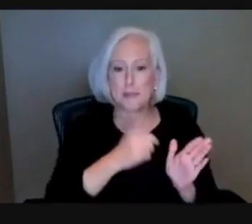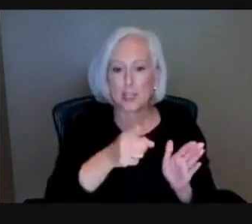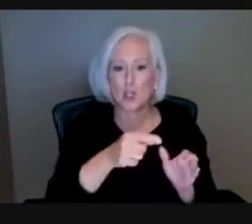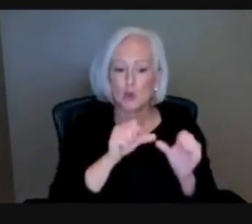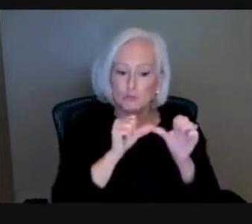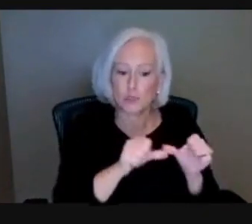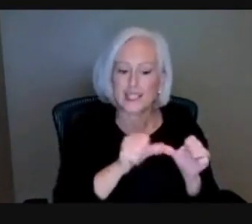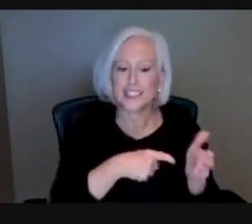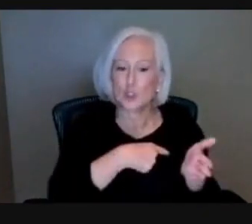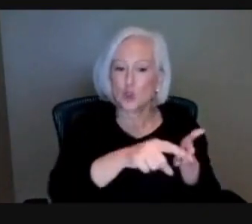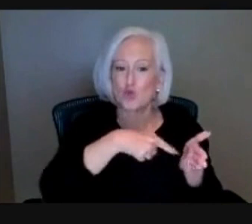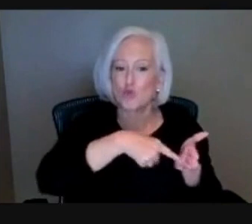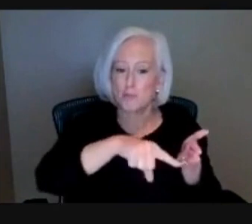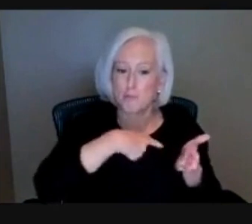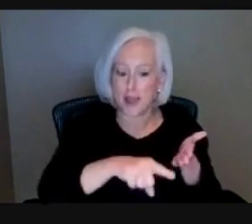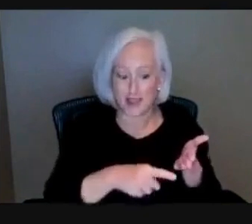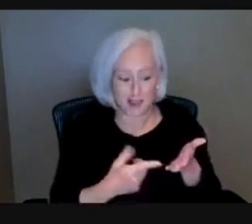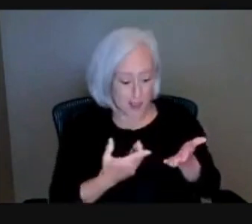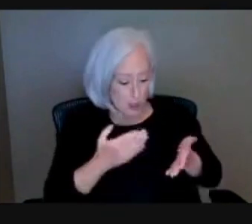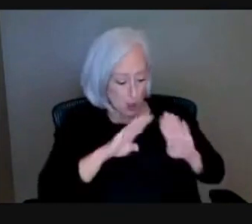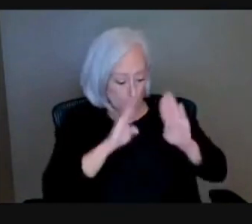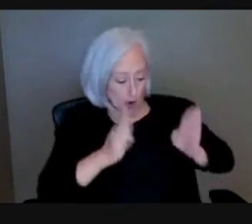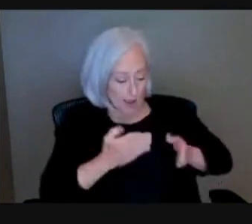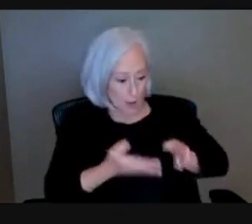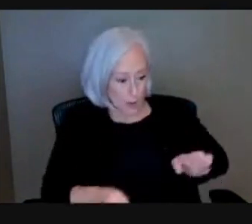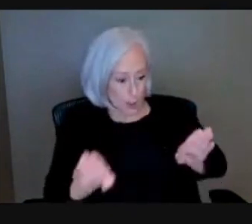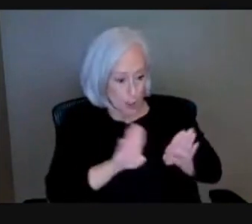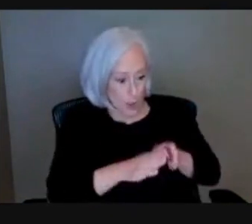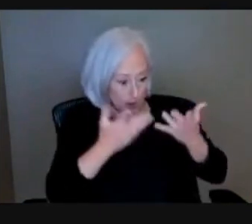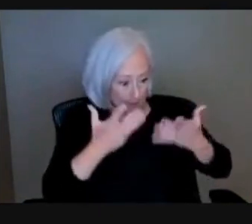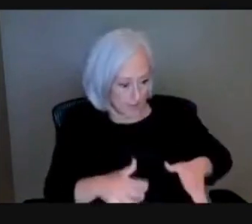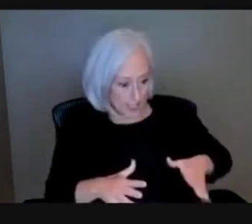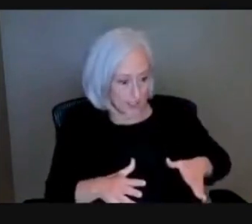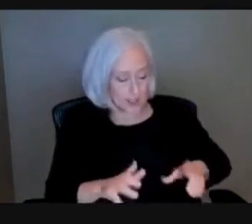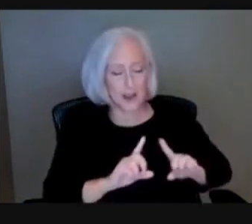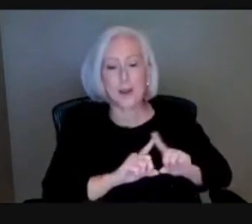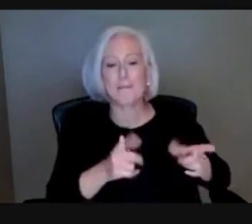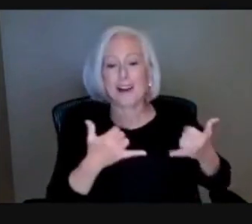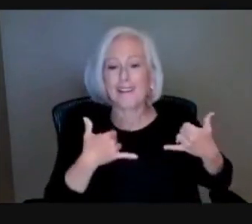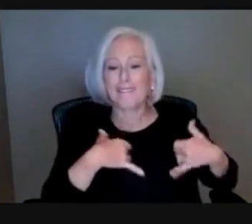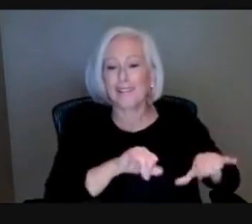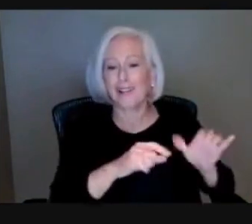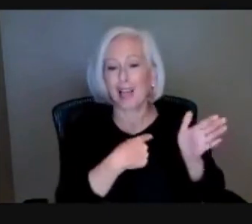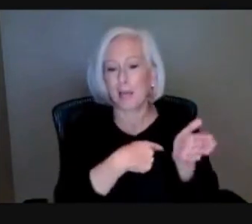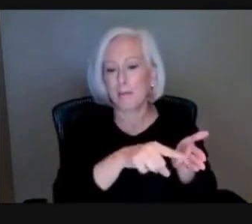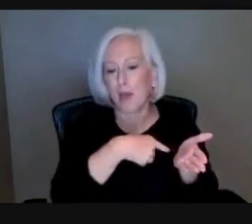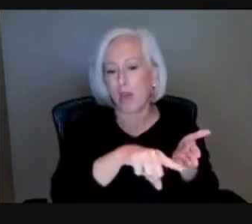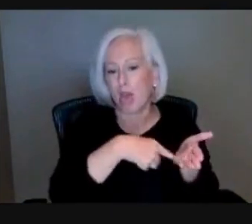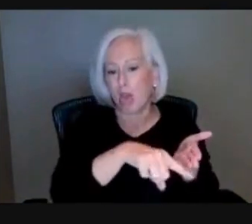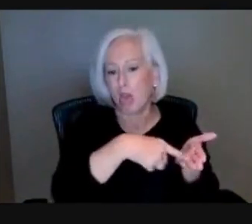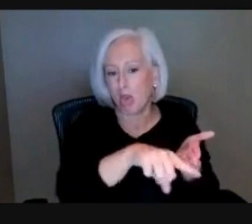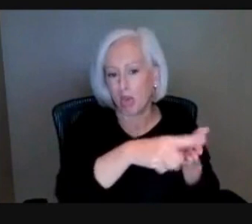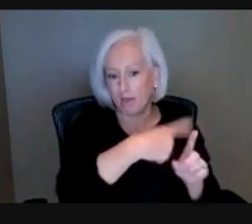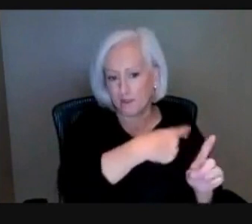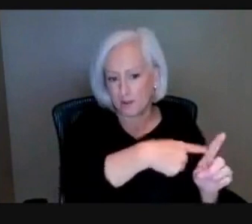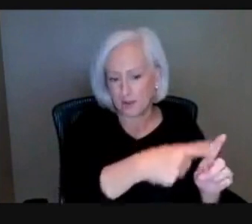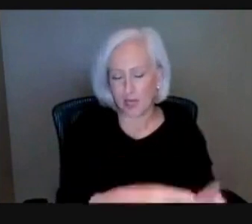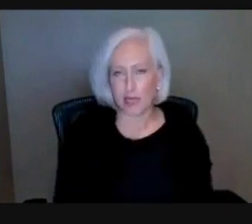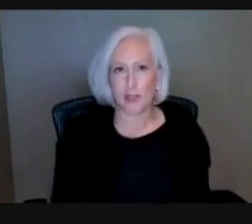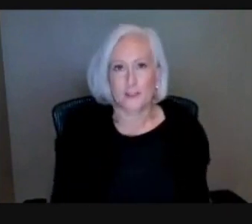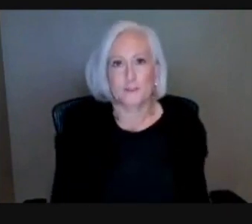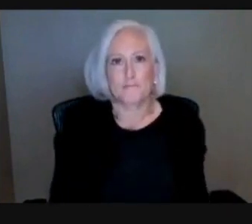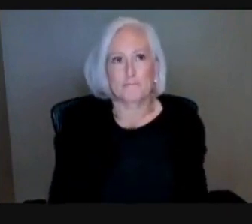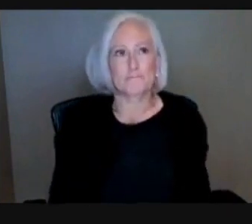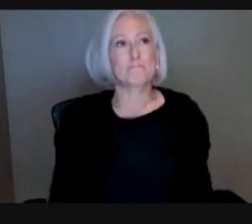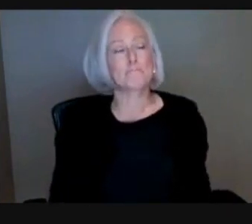continually, even after you close your home loan with us. So what those types of fees are prepaid items like